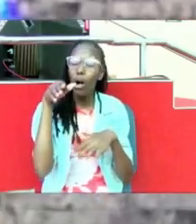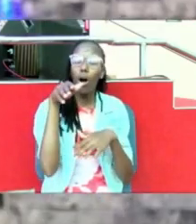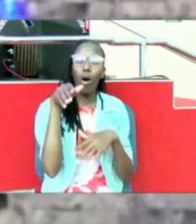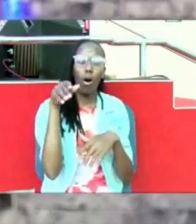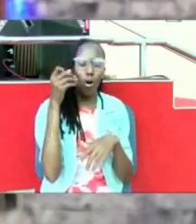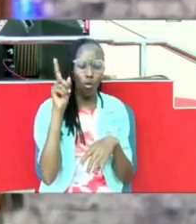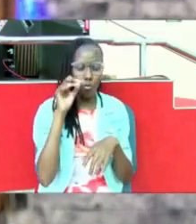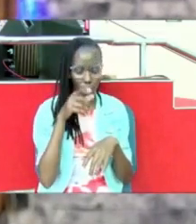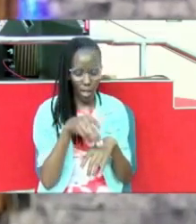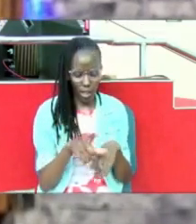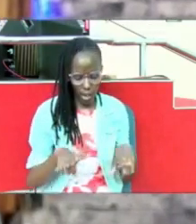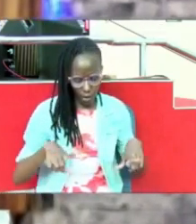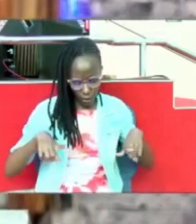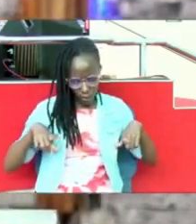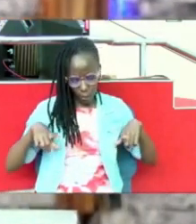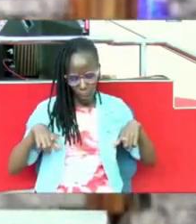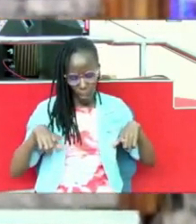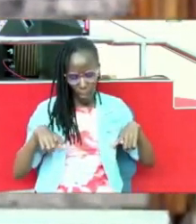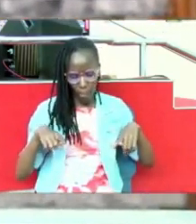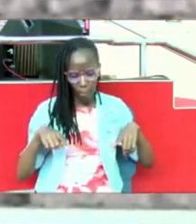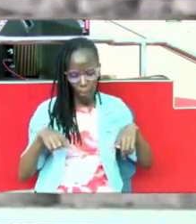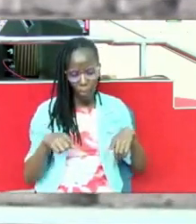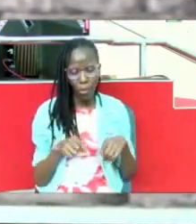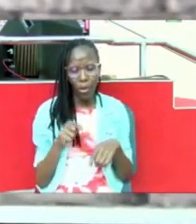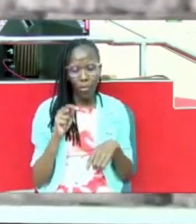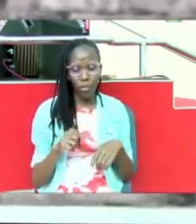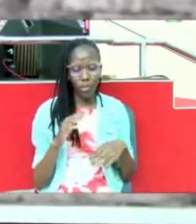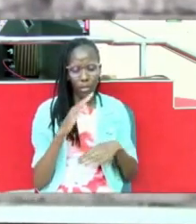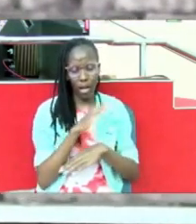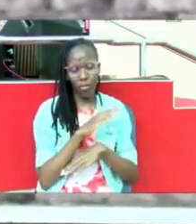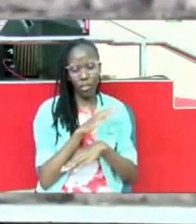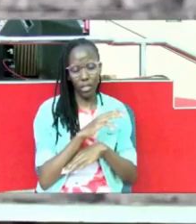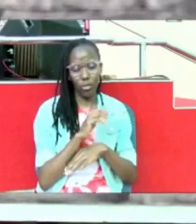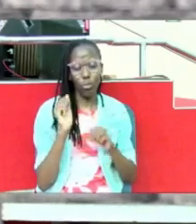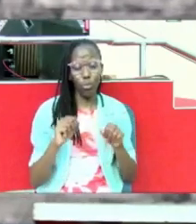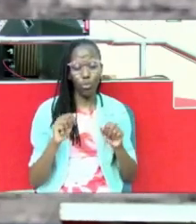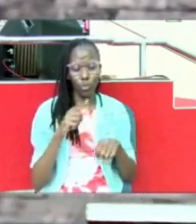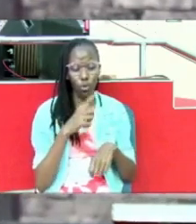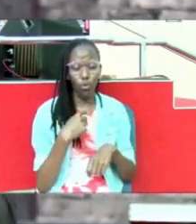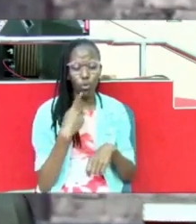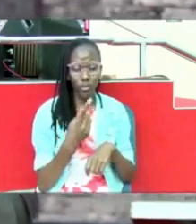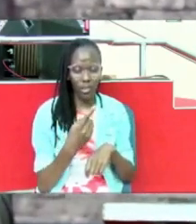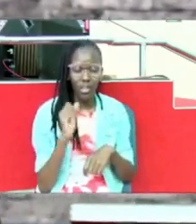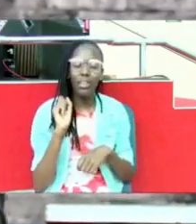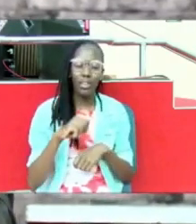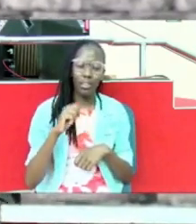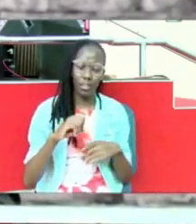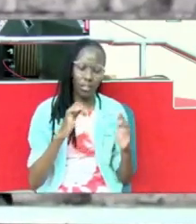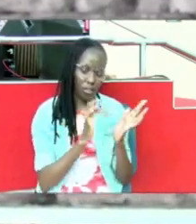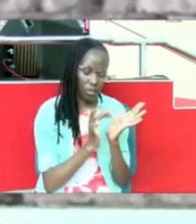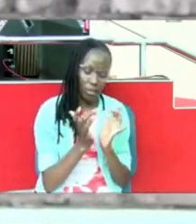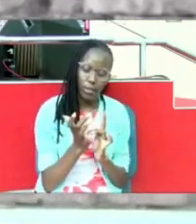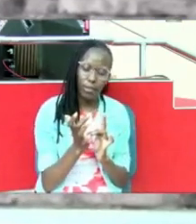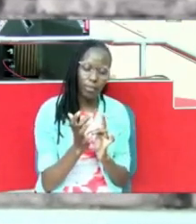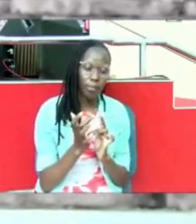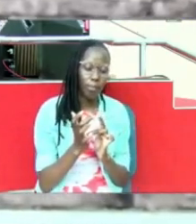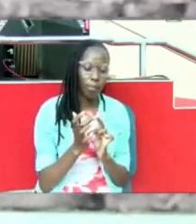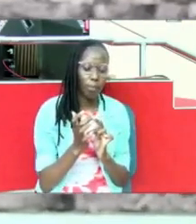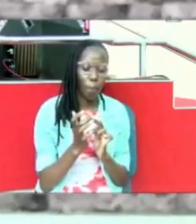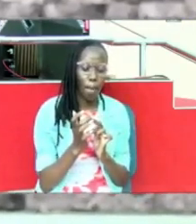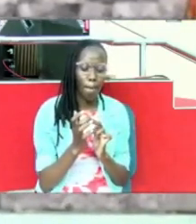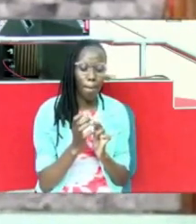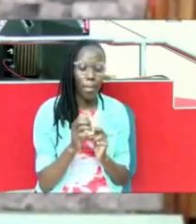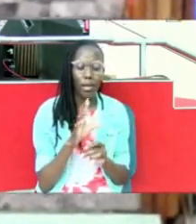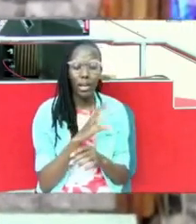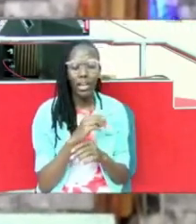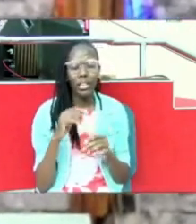kama mwokozi wa maisha yako. This afternoon you can say yes to Jesus. Alasiri ya leo unaweza sema ndio kwa Yesu. And Jesus